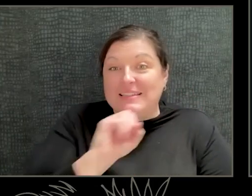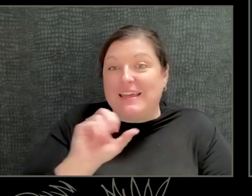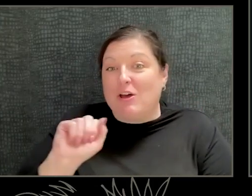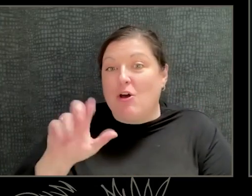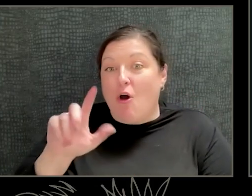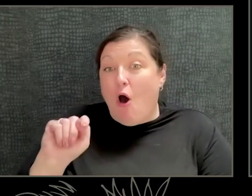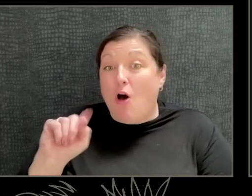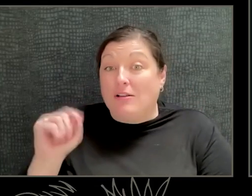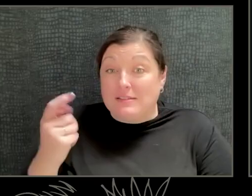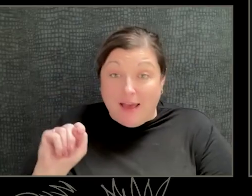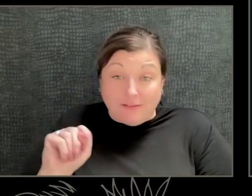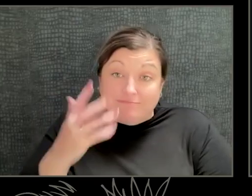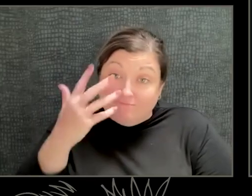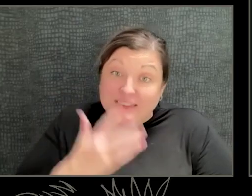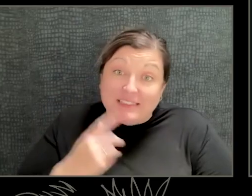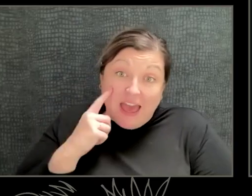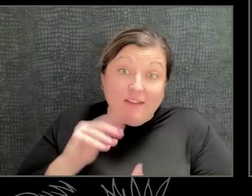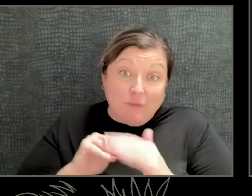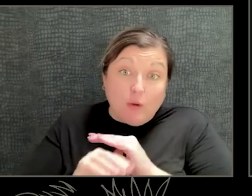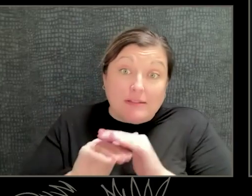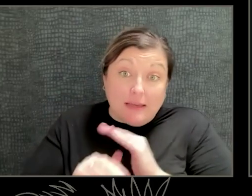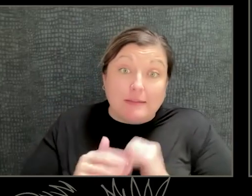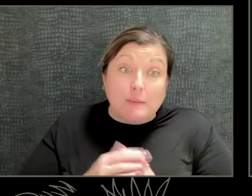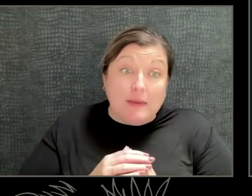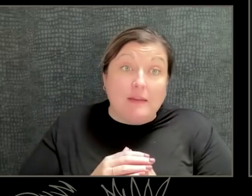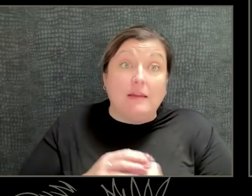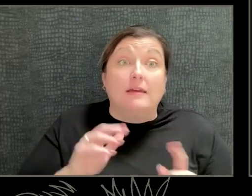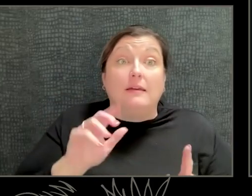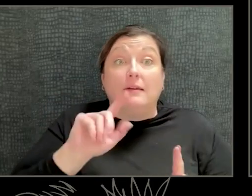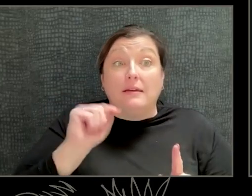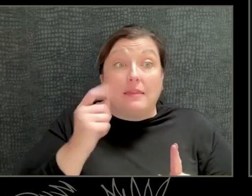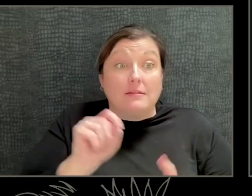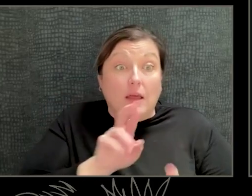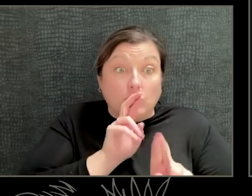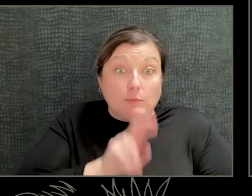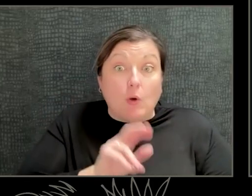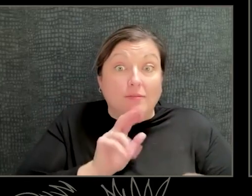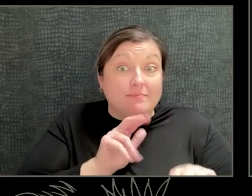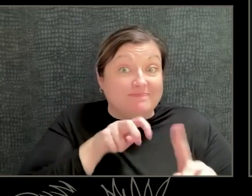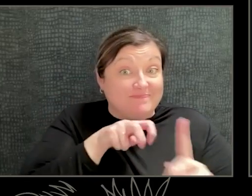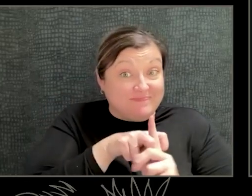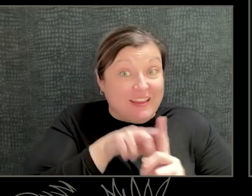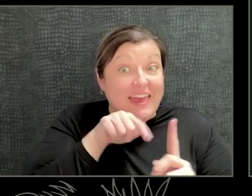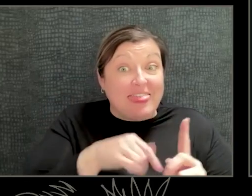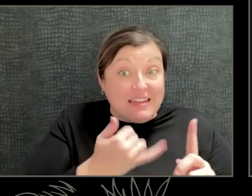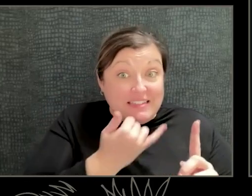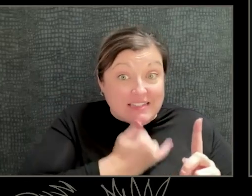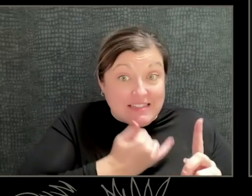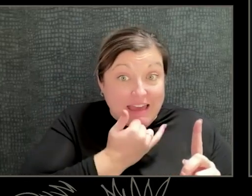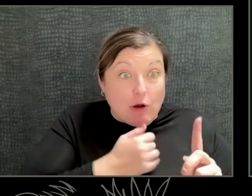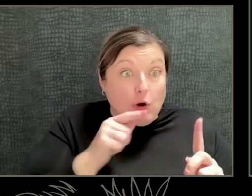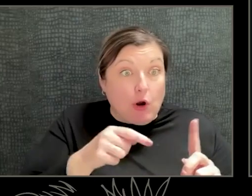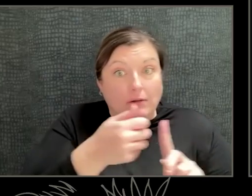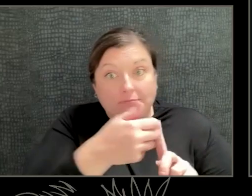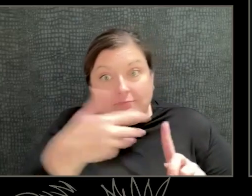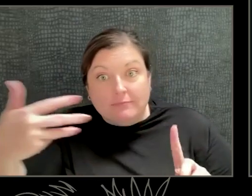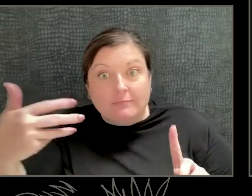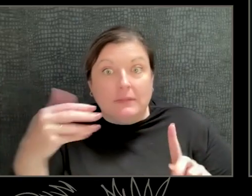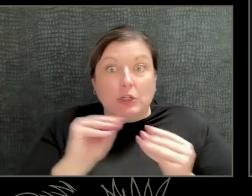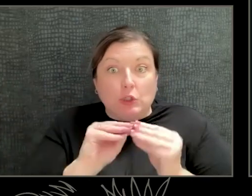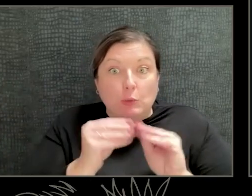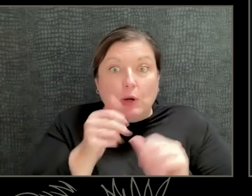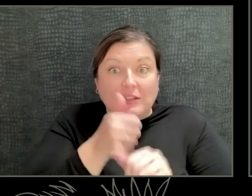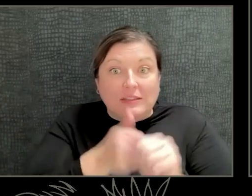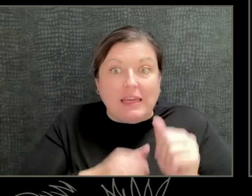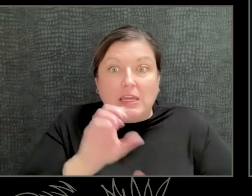for accessibility. And so the test report calls out, like, here's the exact error, and it enumerates all of the objects, all of the